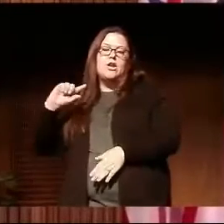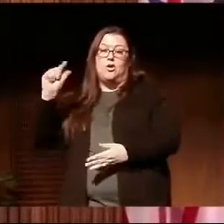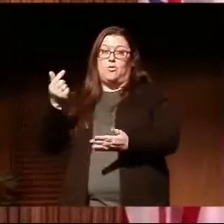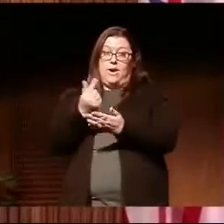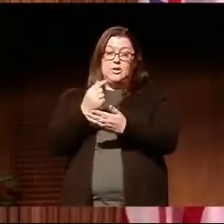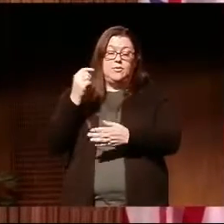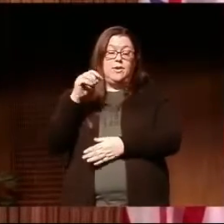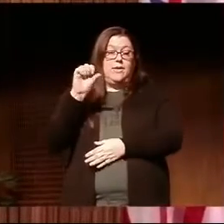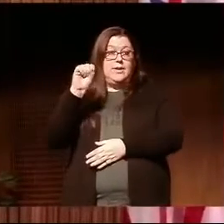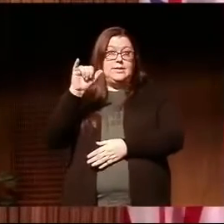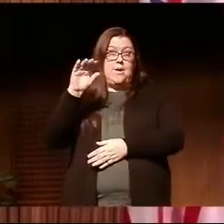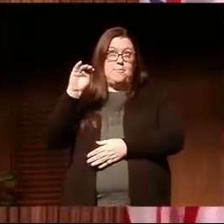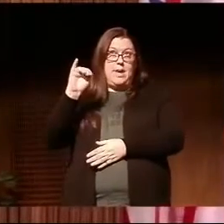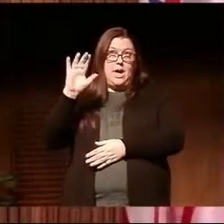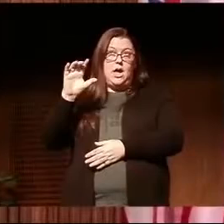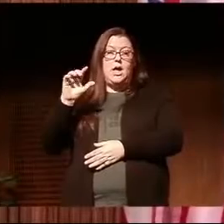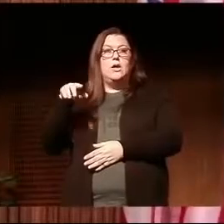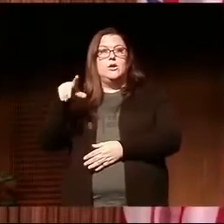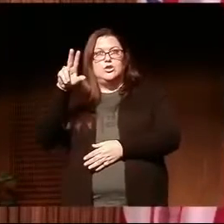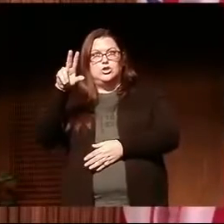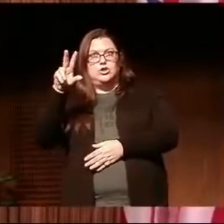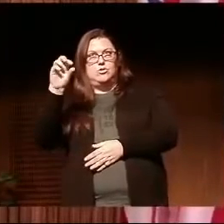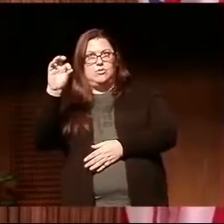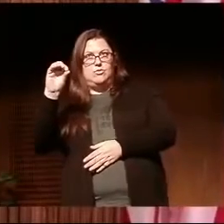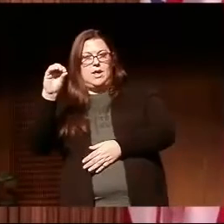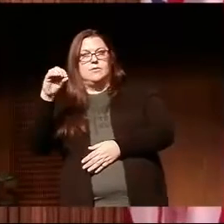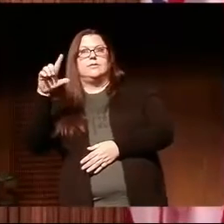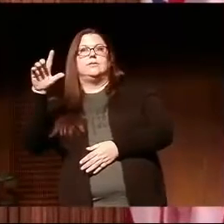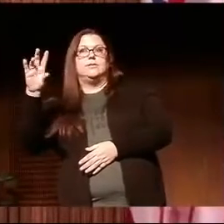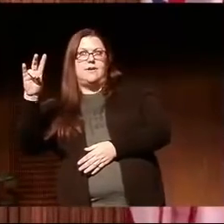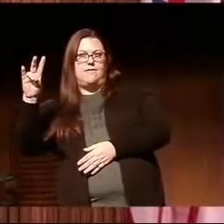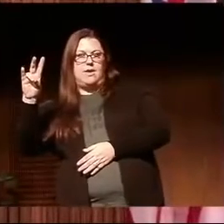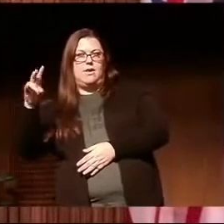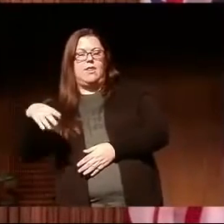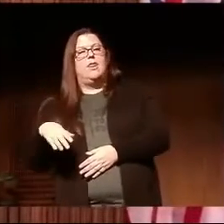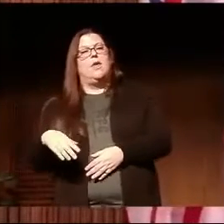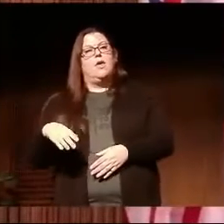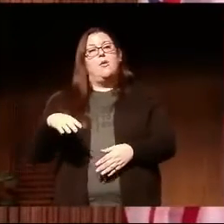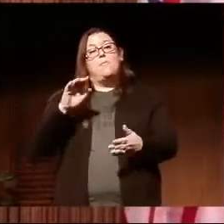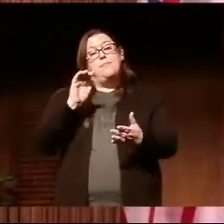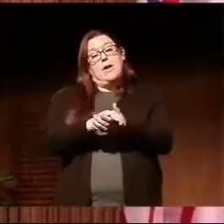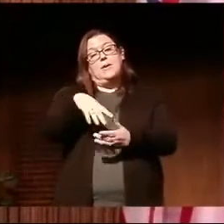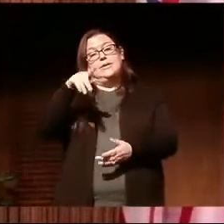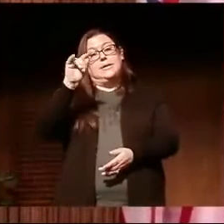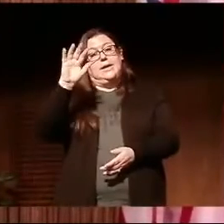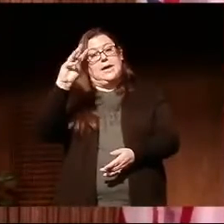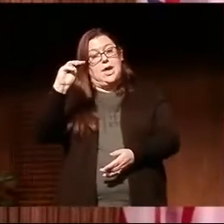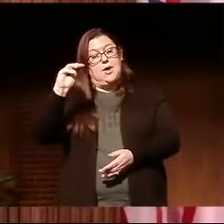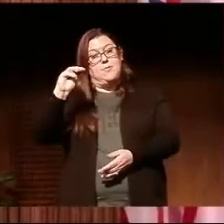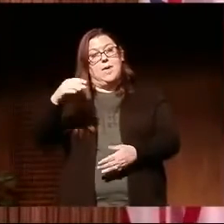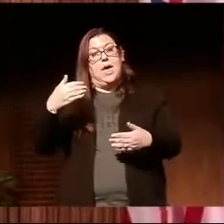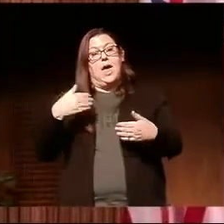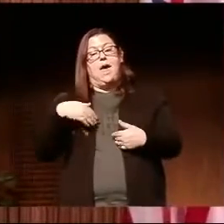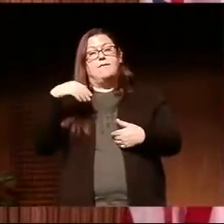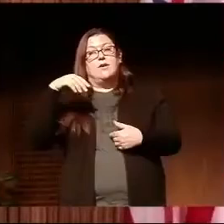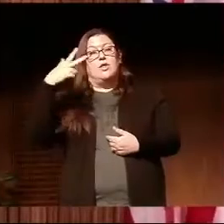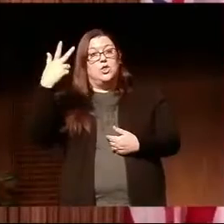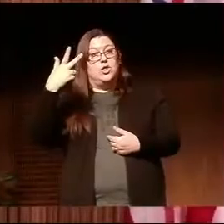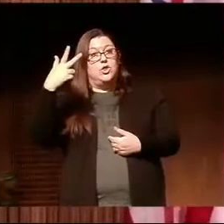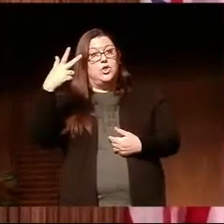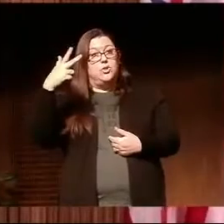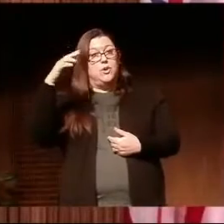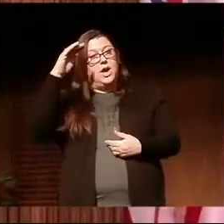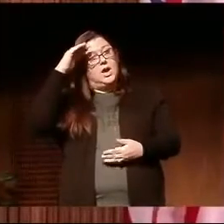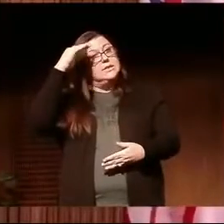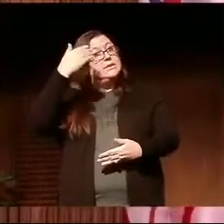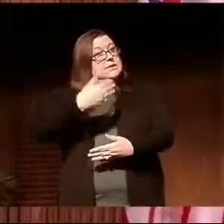07. Married to Kim, and they have three sons, Ezekiel, Deacon, and Zachariah. I don't know